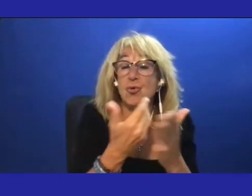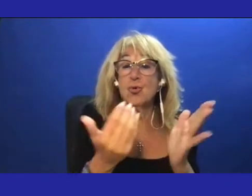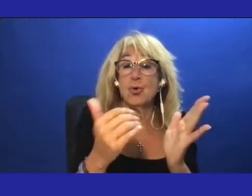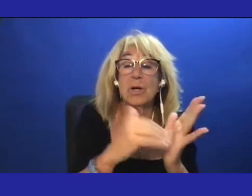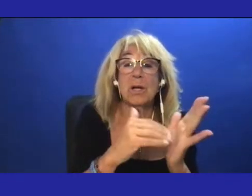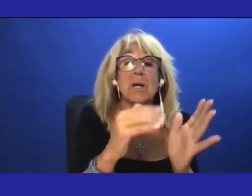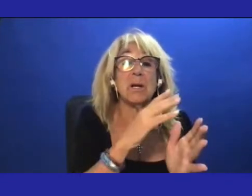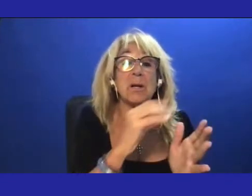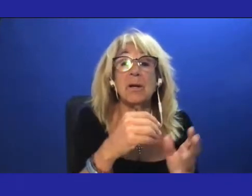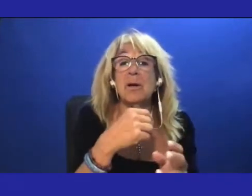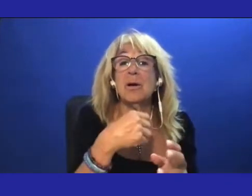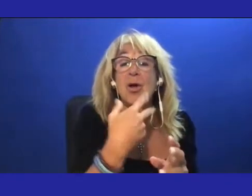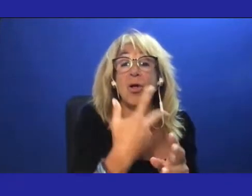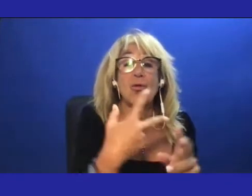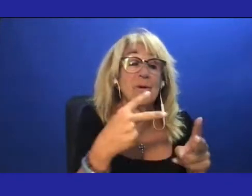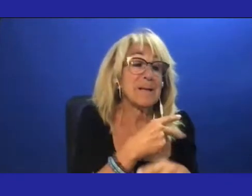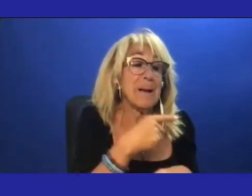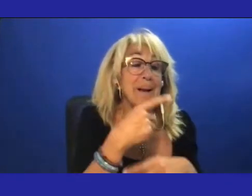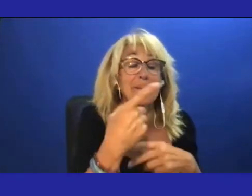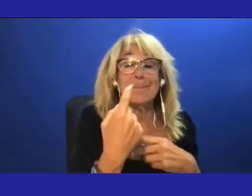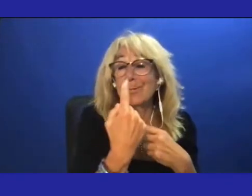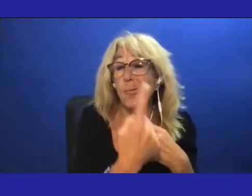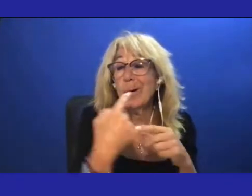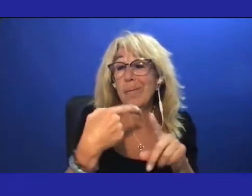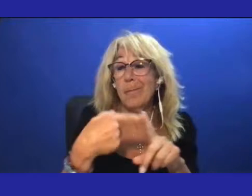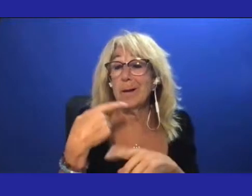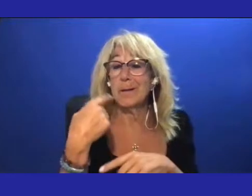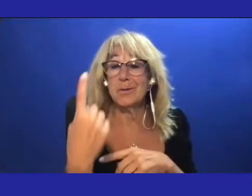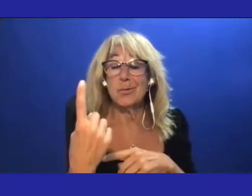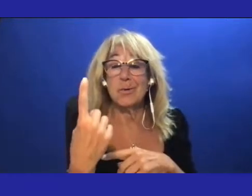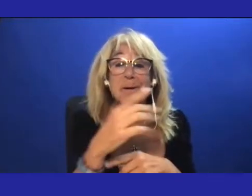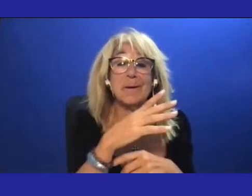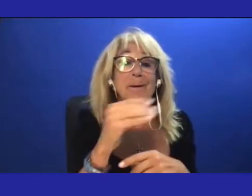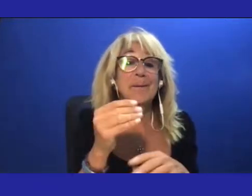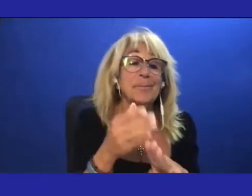plus 1. The previous or the prior period